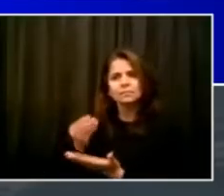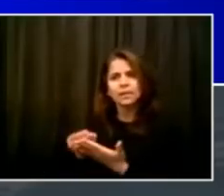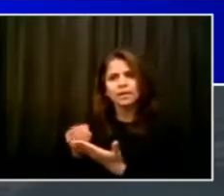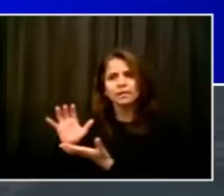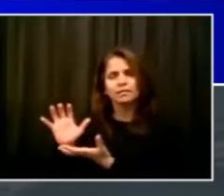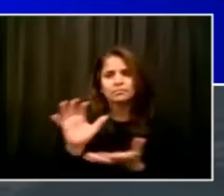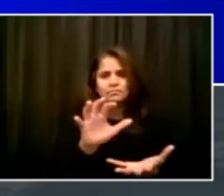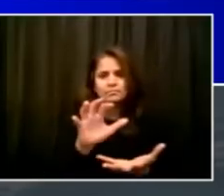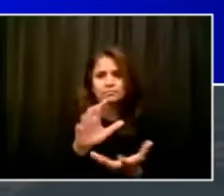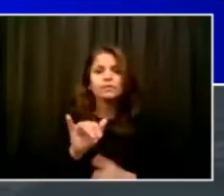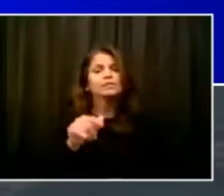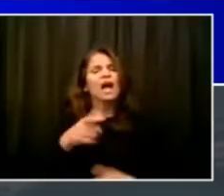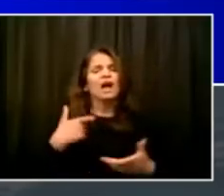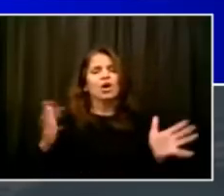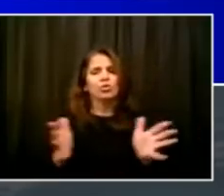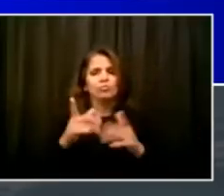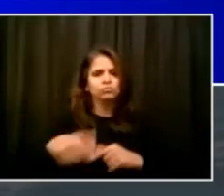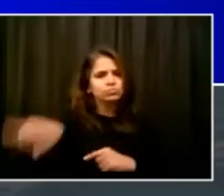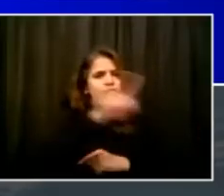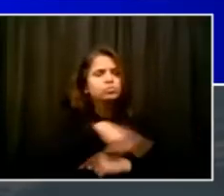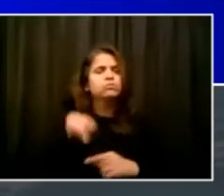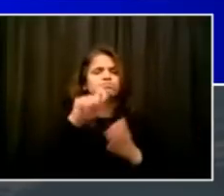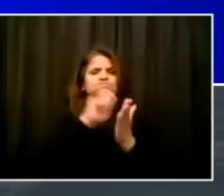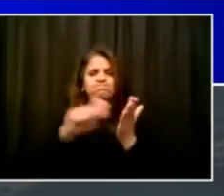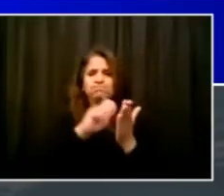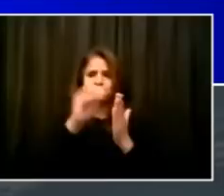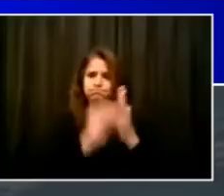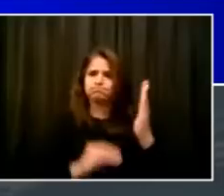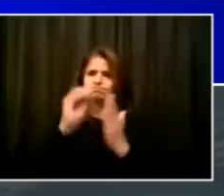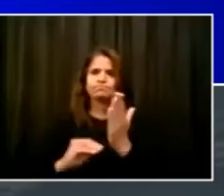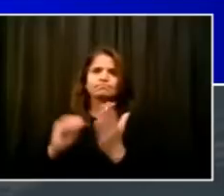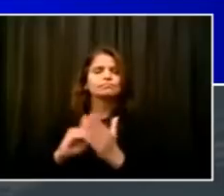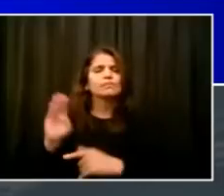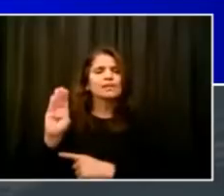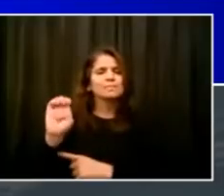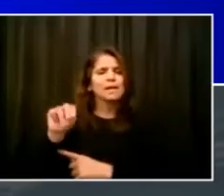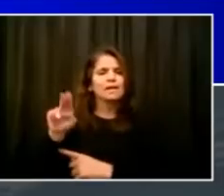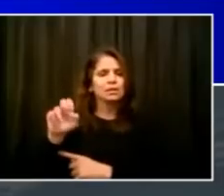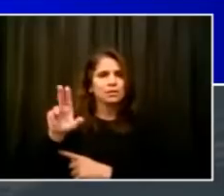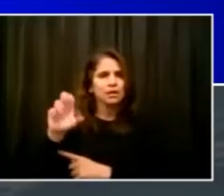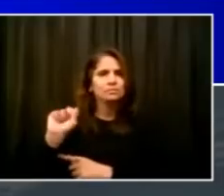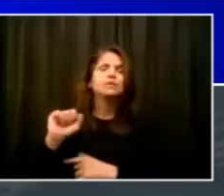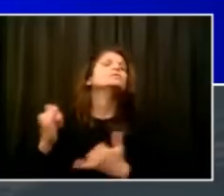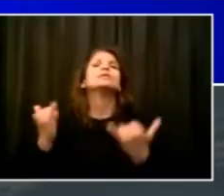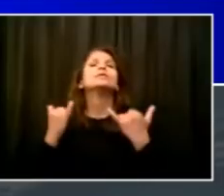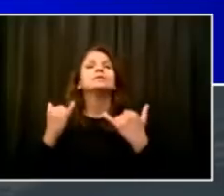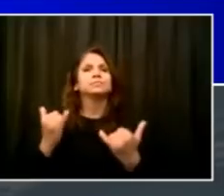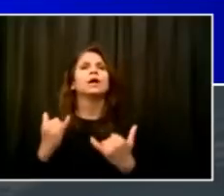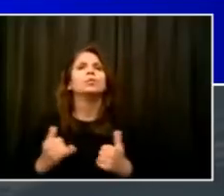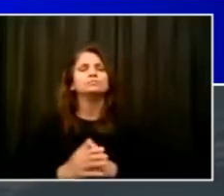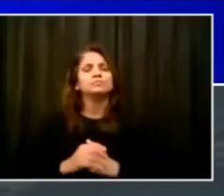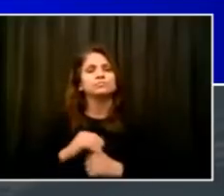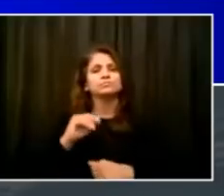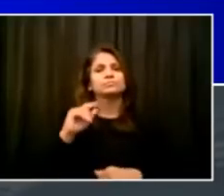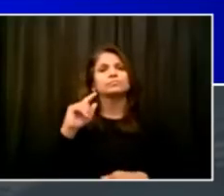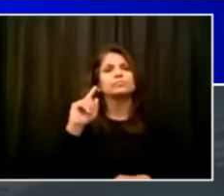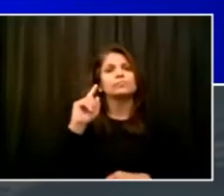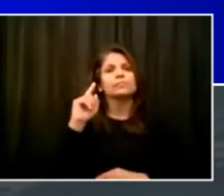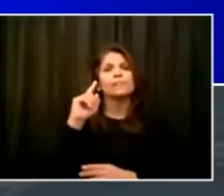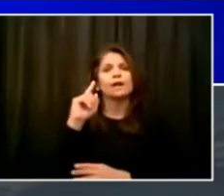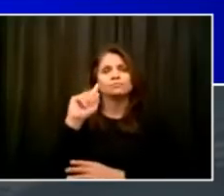households have submitted their census response, and we thank them for that. The national average right now